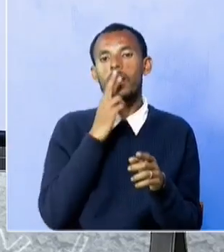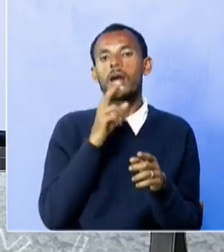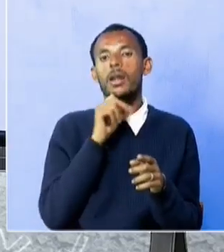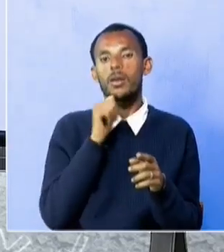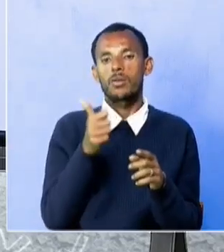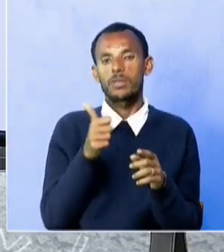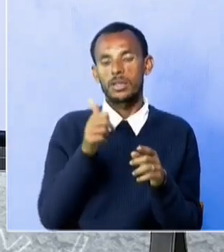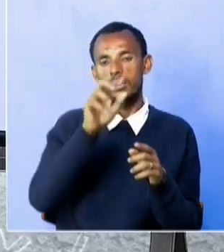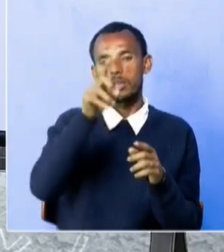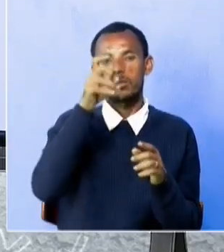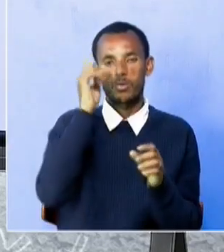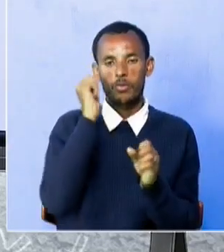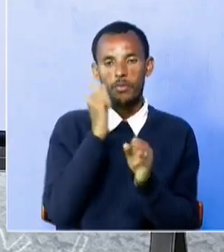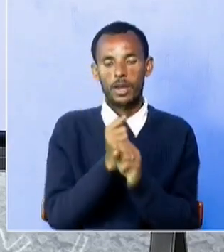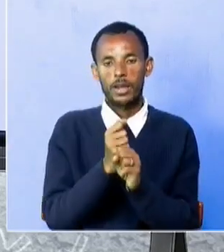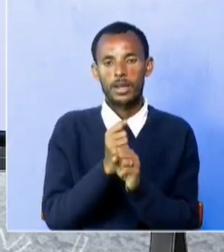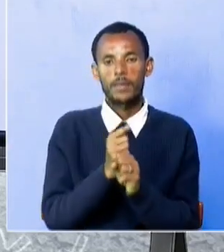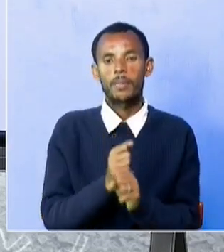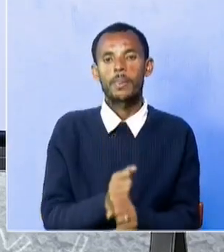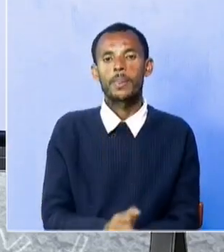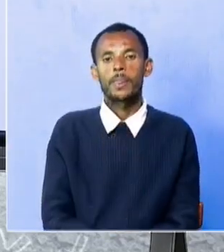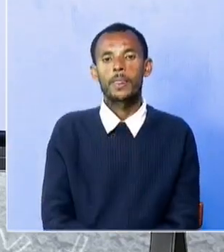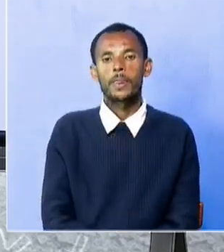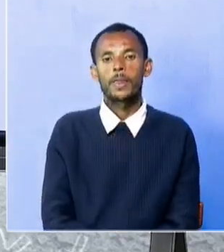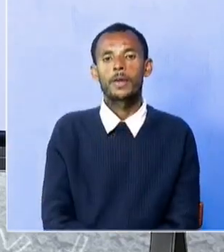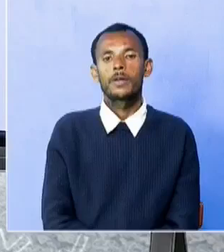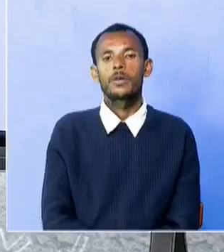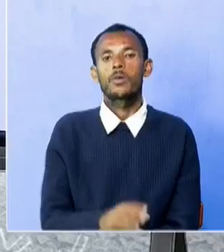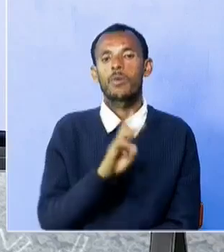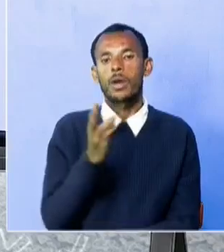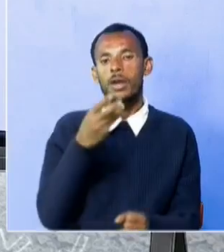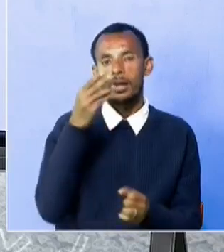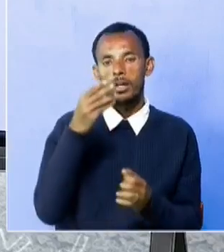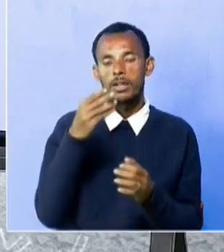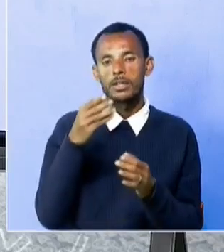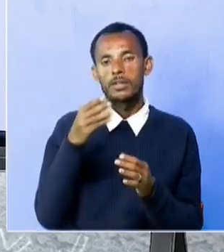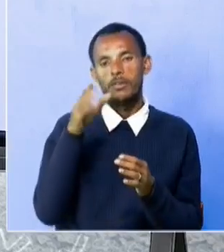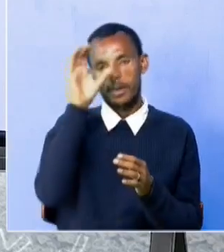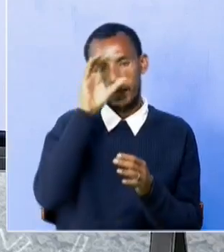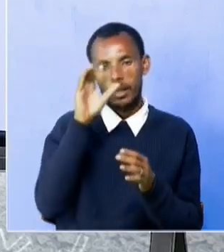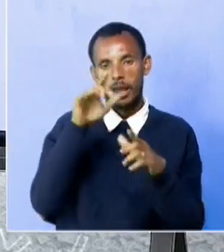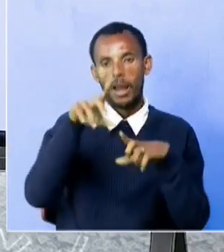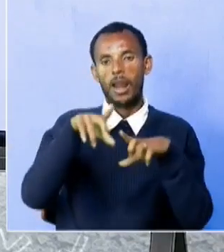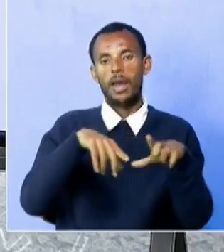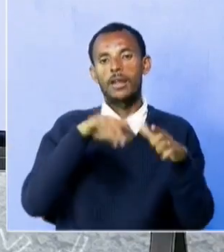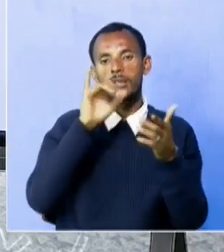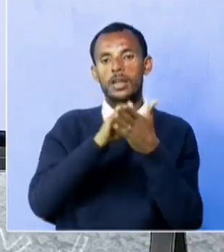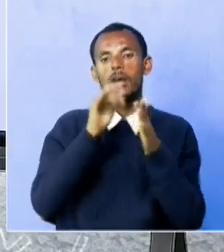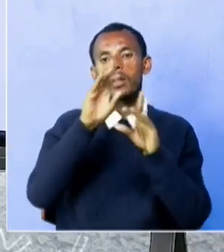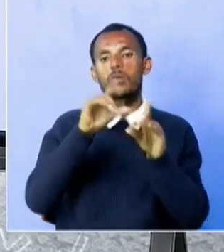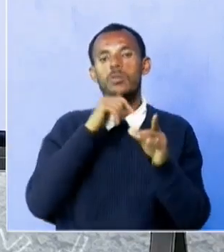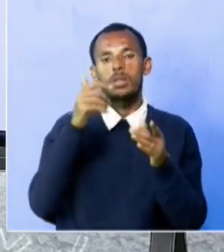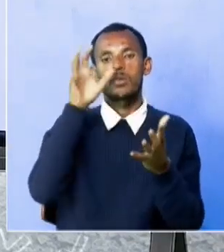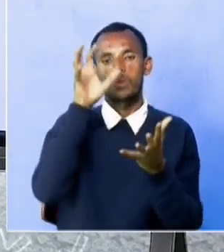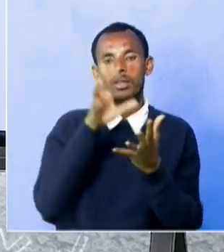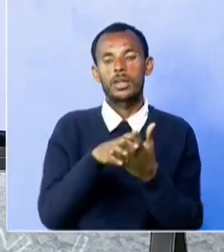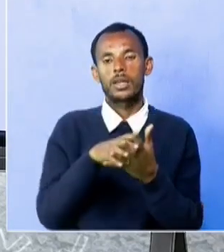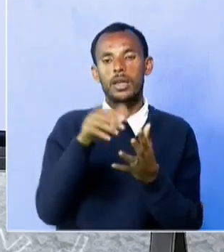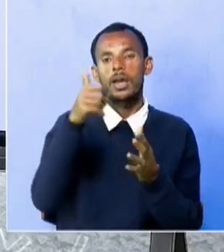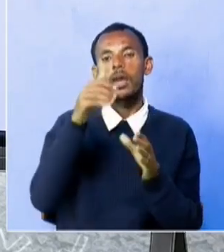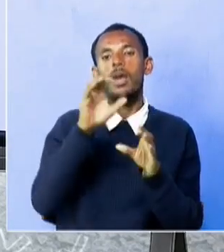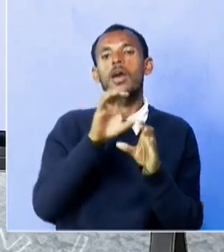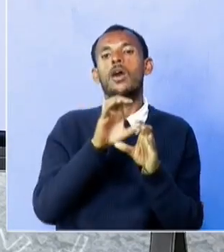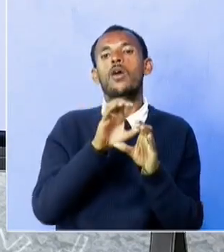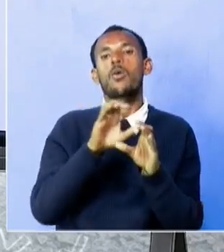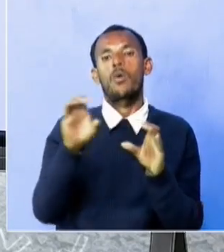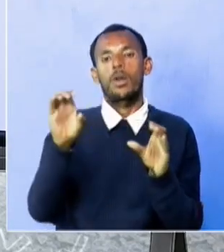asked to find, we are just searching a line that do not contain a chord. So A cannot